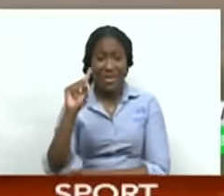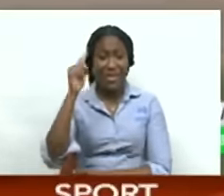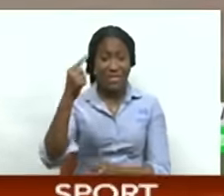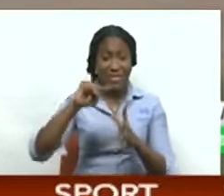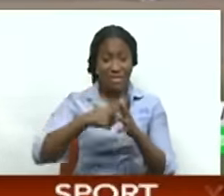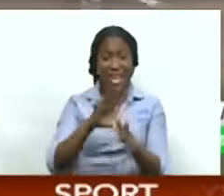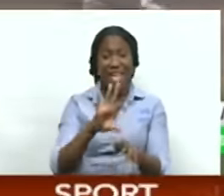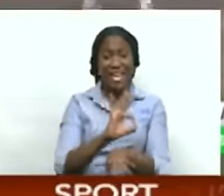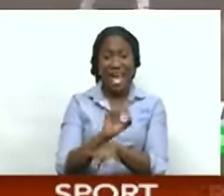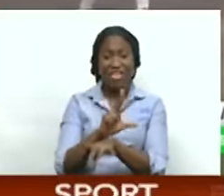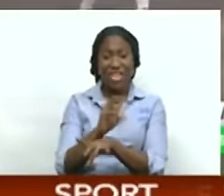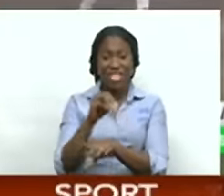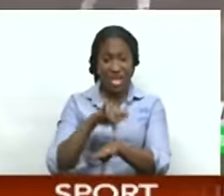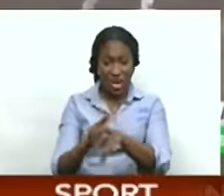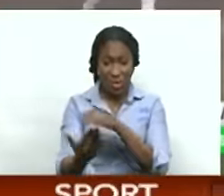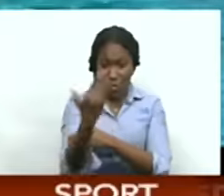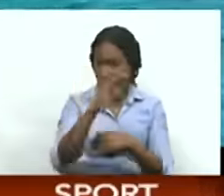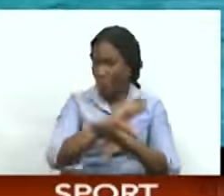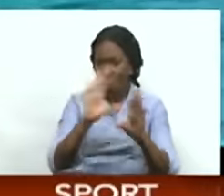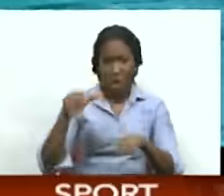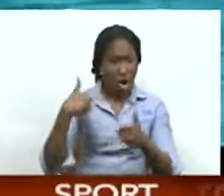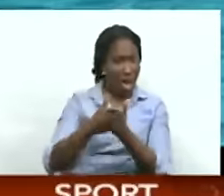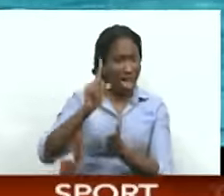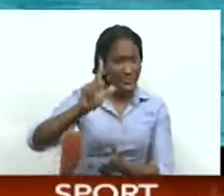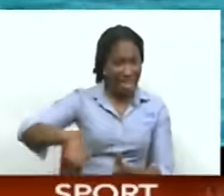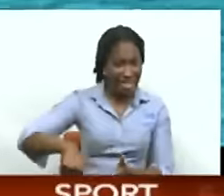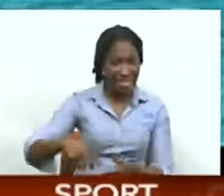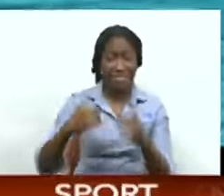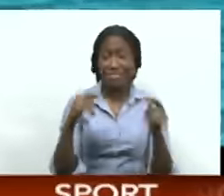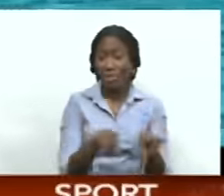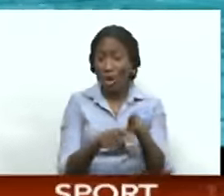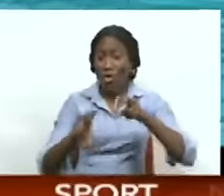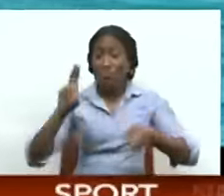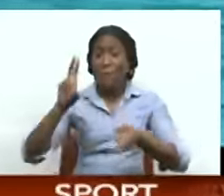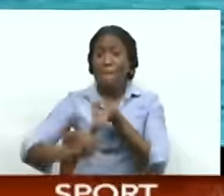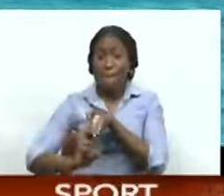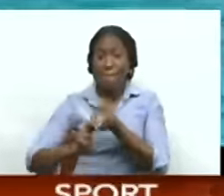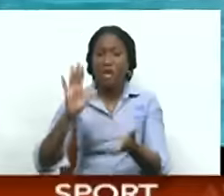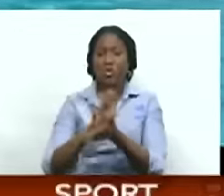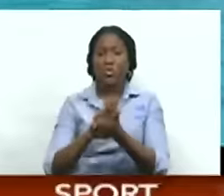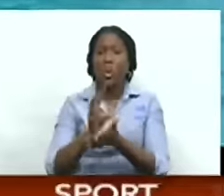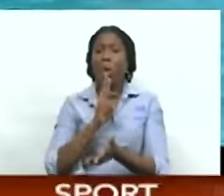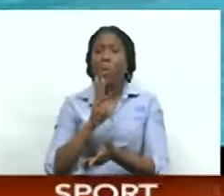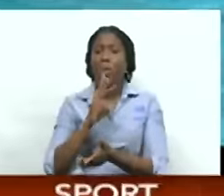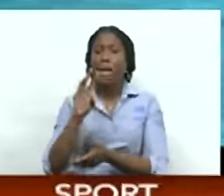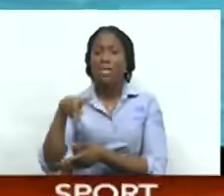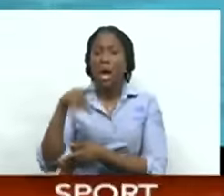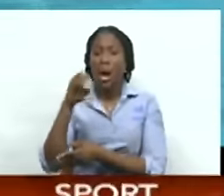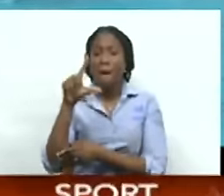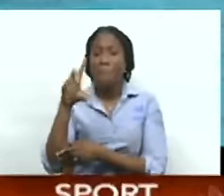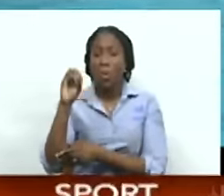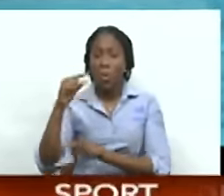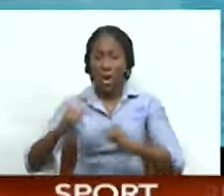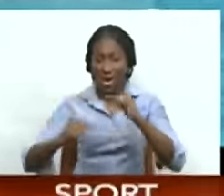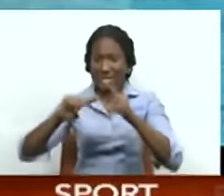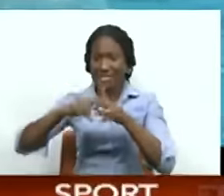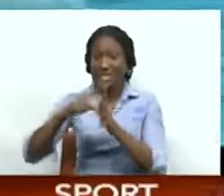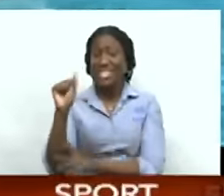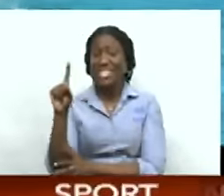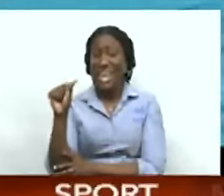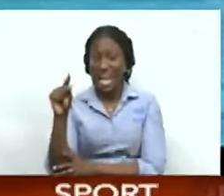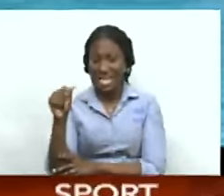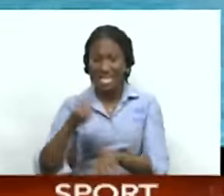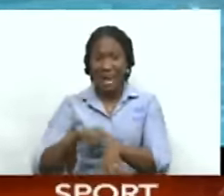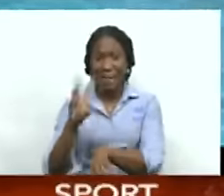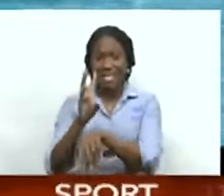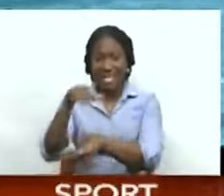be late. The Republic Bank School's Water Polo League will splash off at the Flying Fish Pool on Saturday from 6 p.m. and from